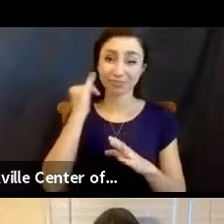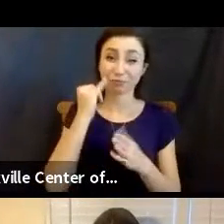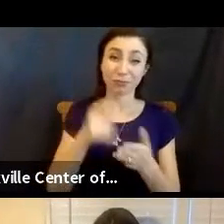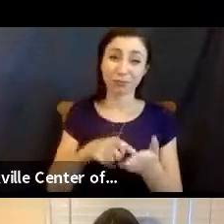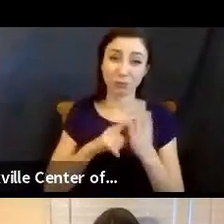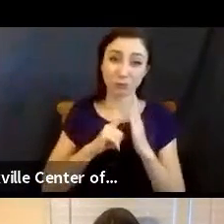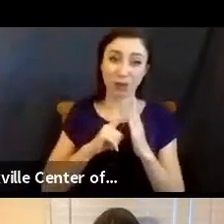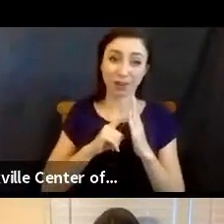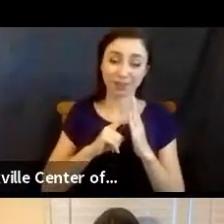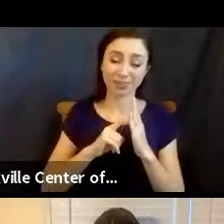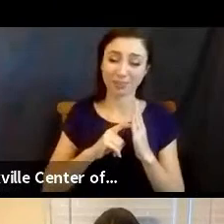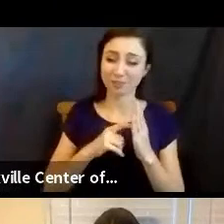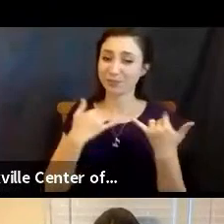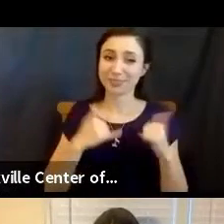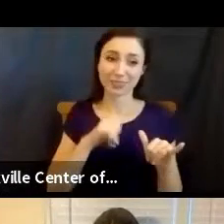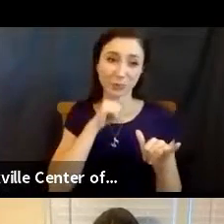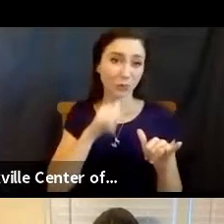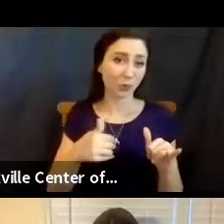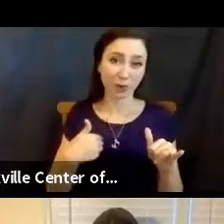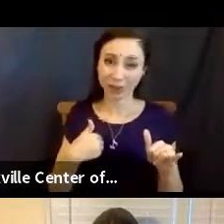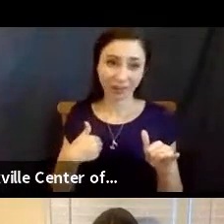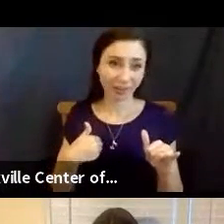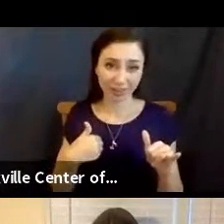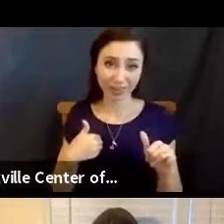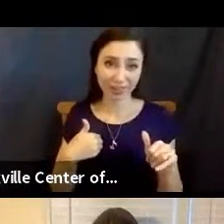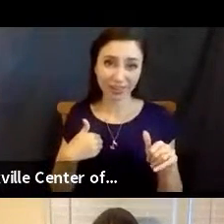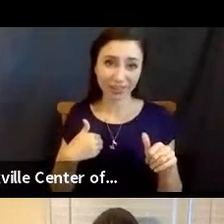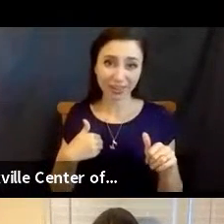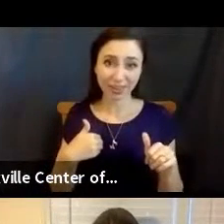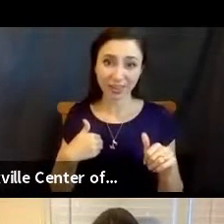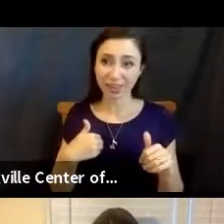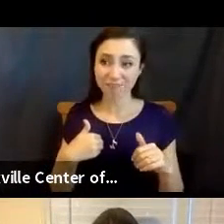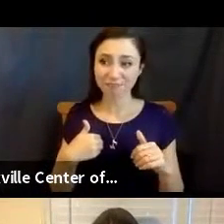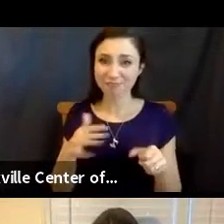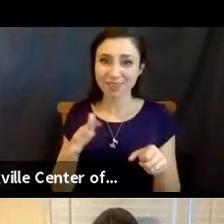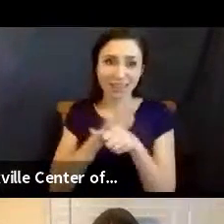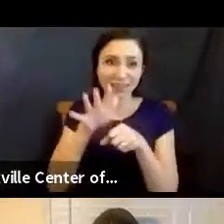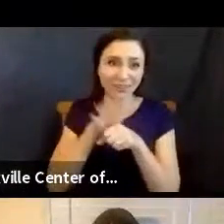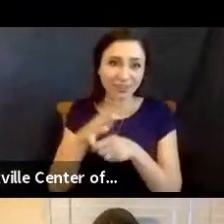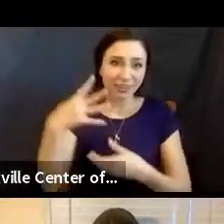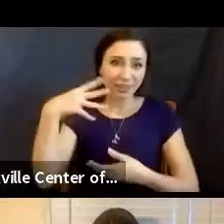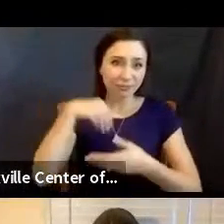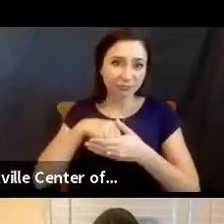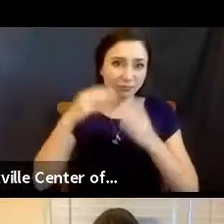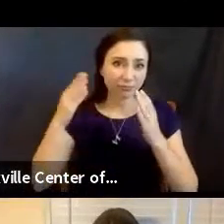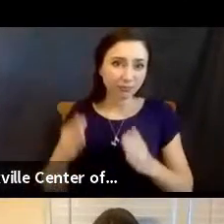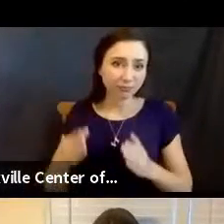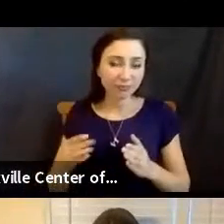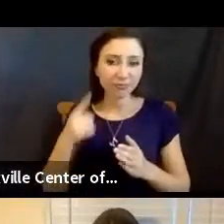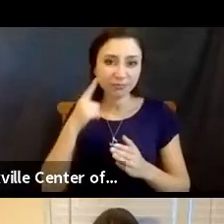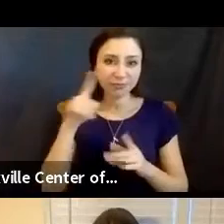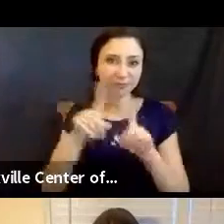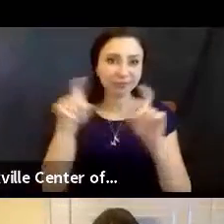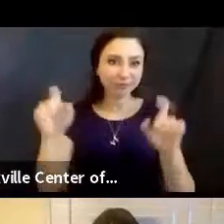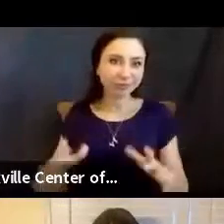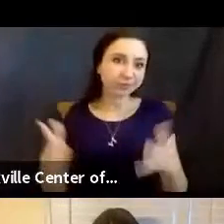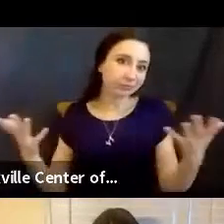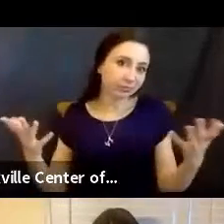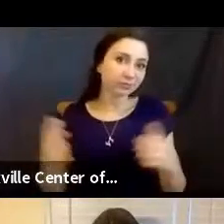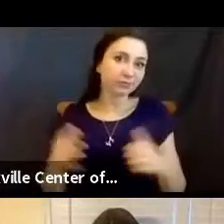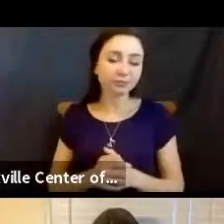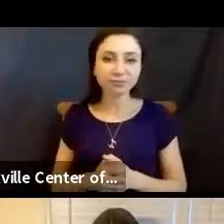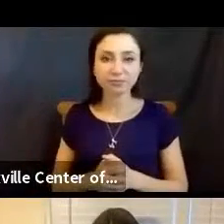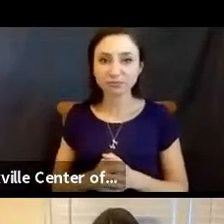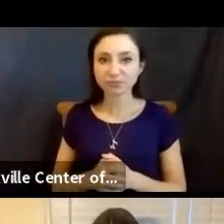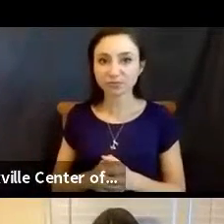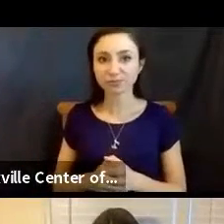we still don't have that great of a participation in the testing. So